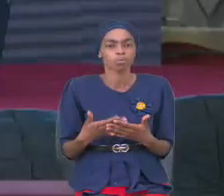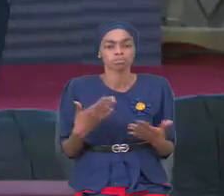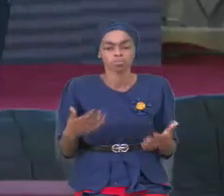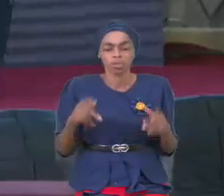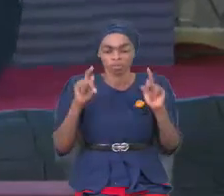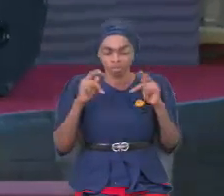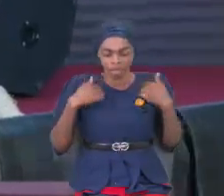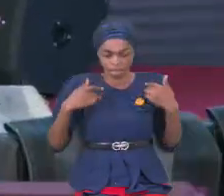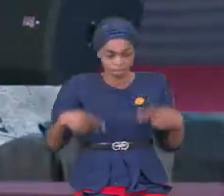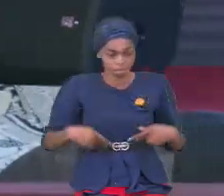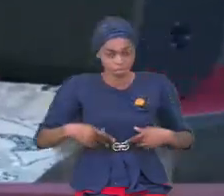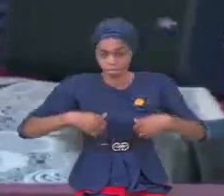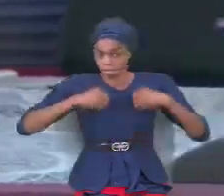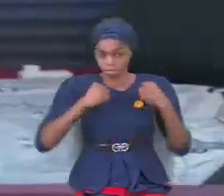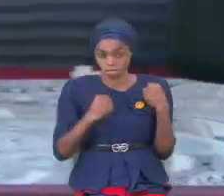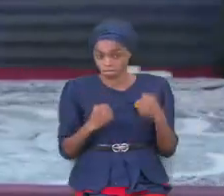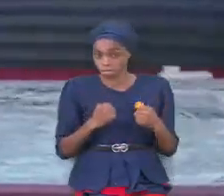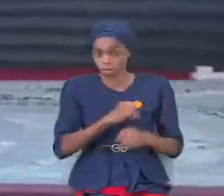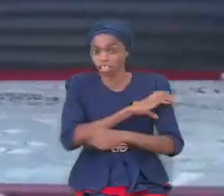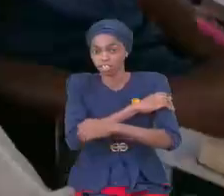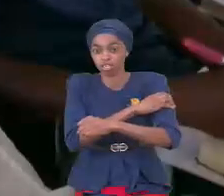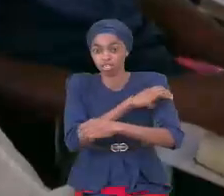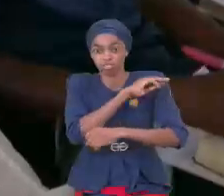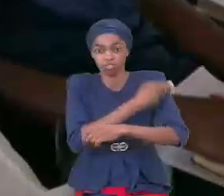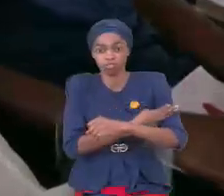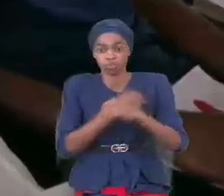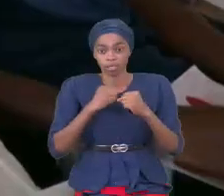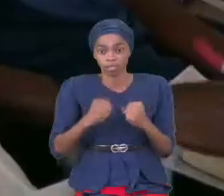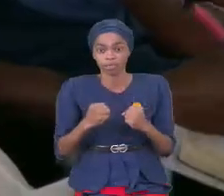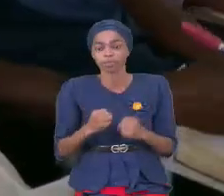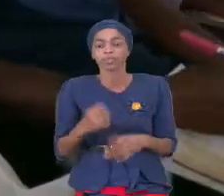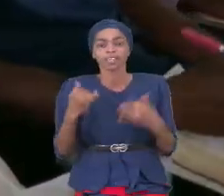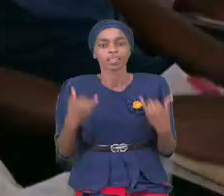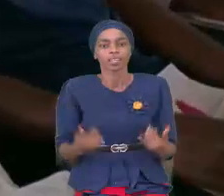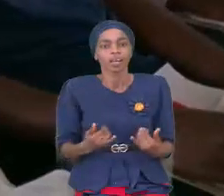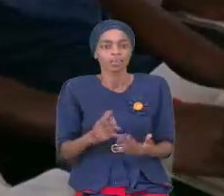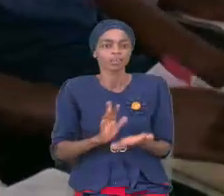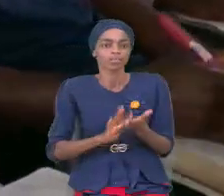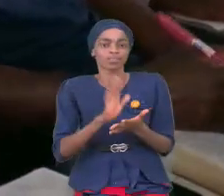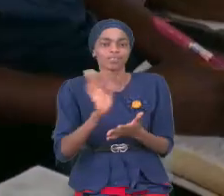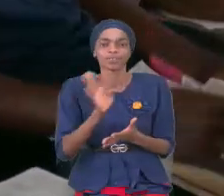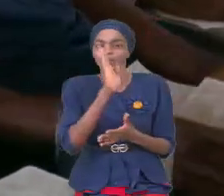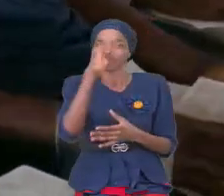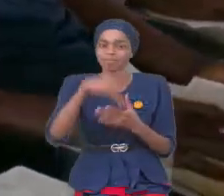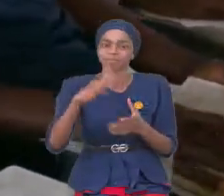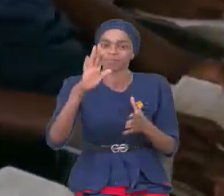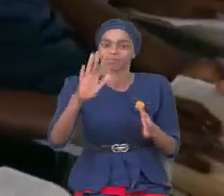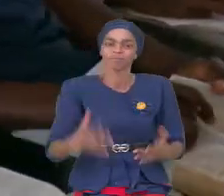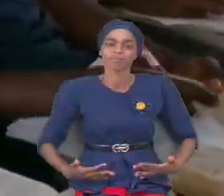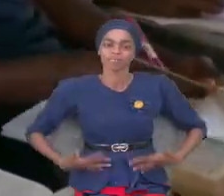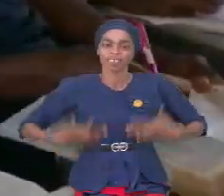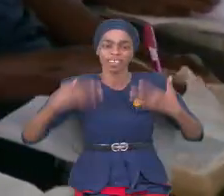then. Glory will dwell in our land. Glory will dwell on our state. Glory